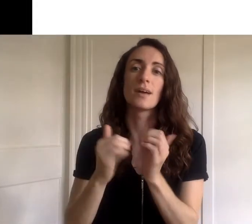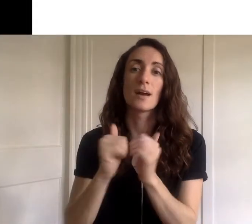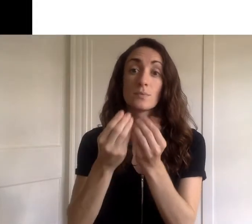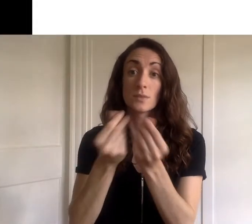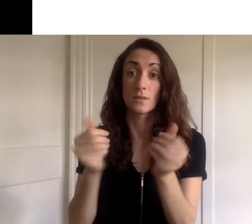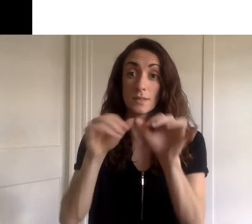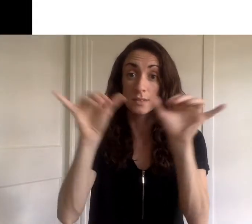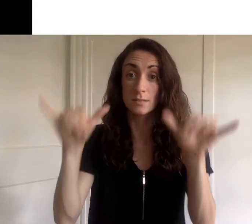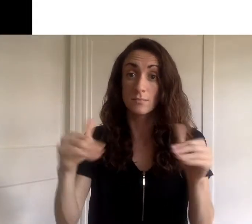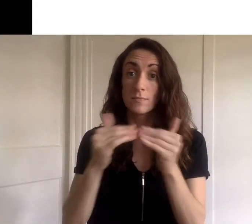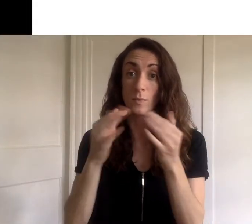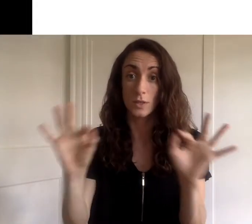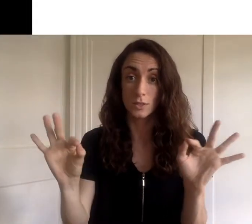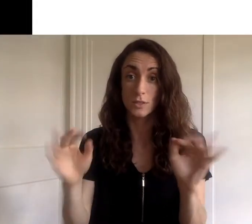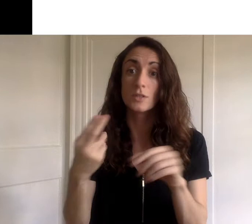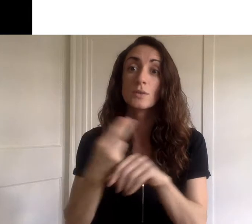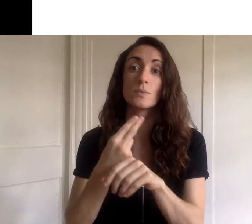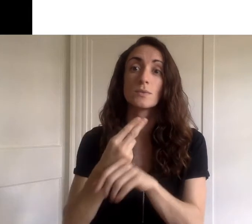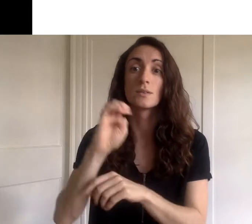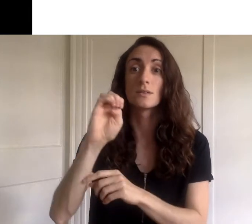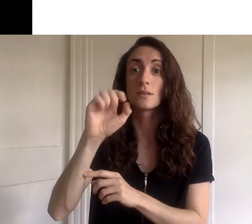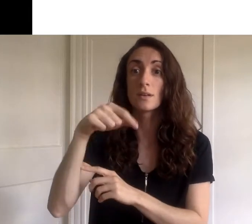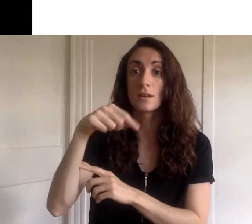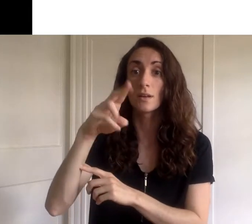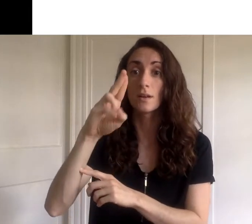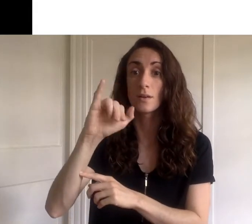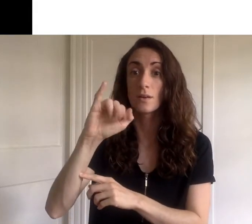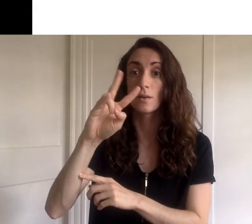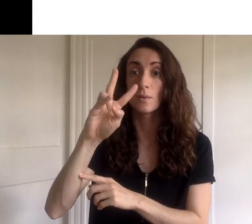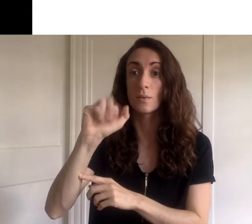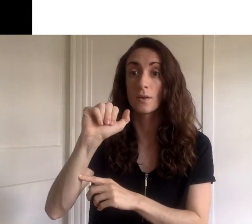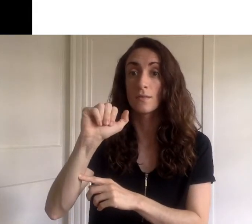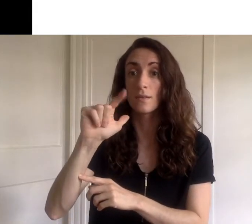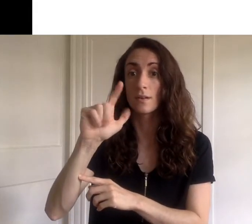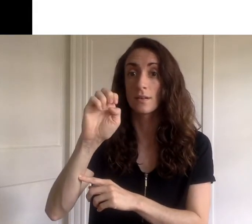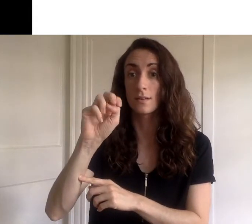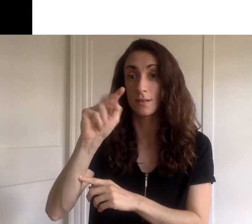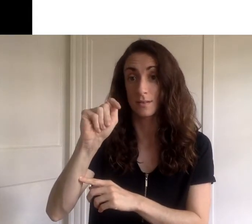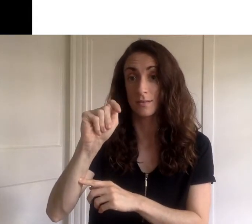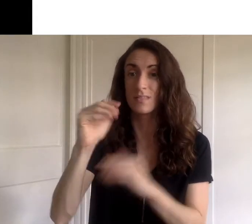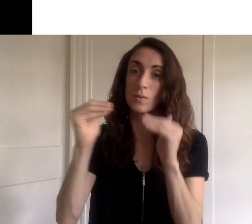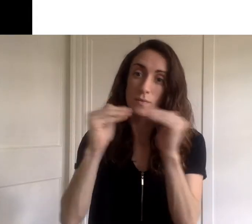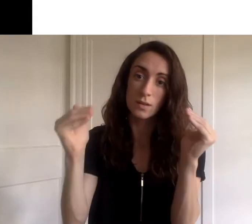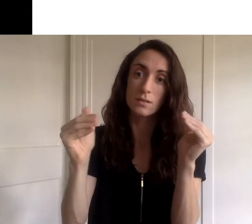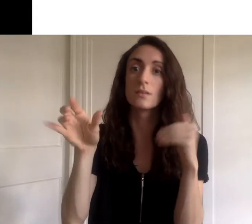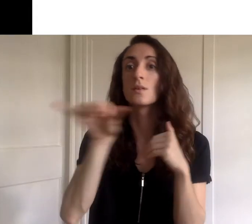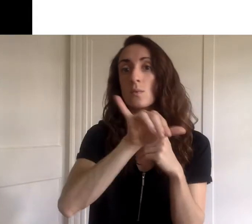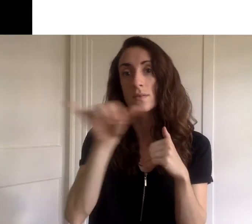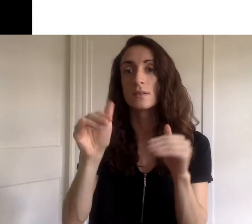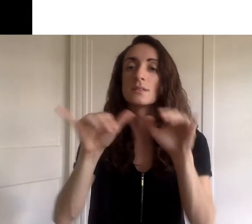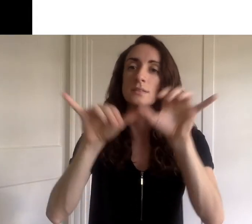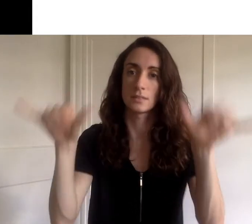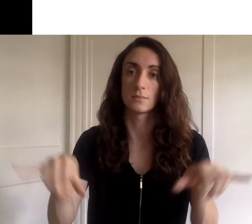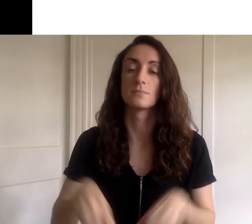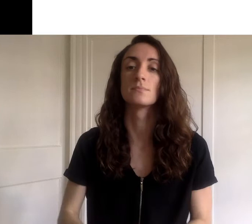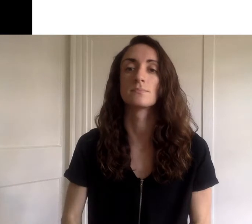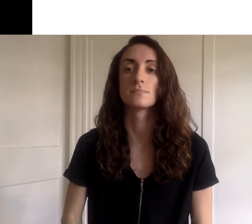In this video, we're going to talk about how to solve an equivalent system of equations. There are a couple different signs for equivalent.